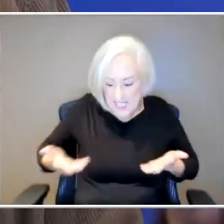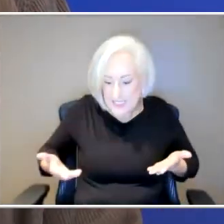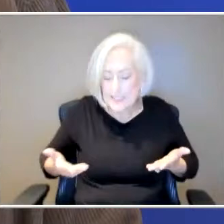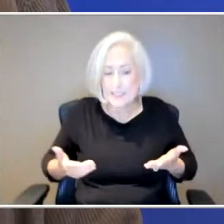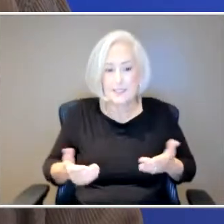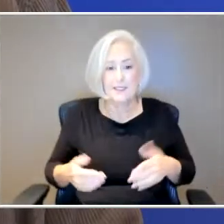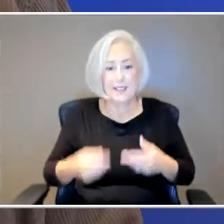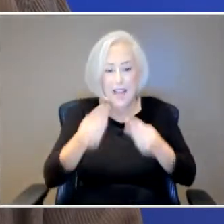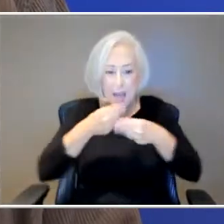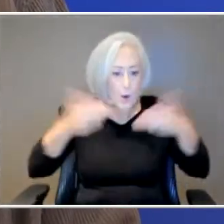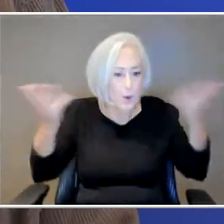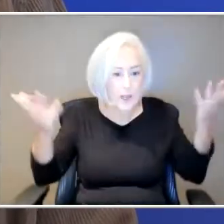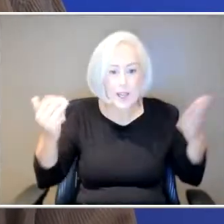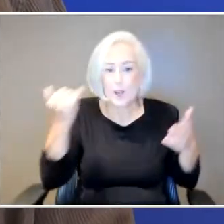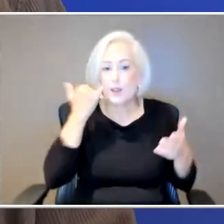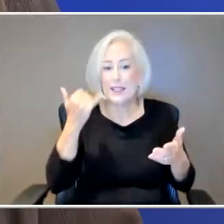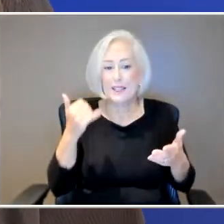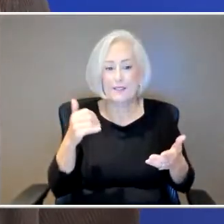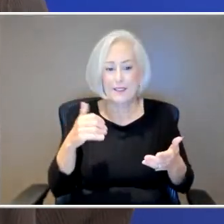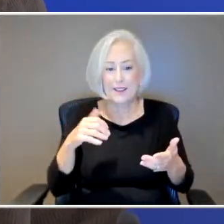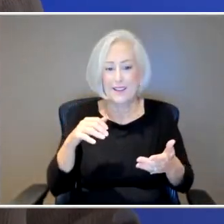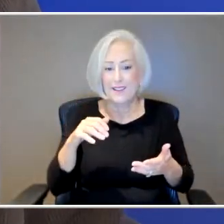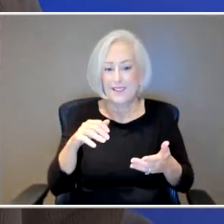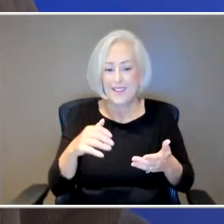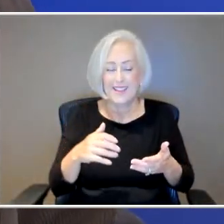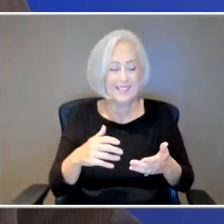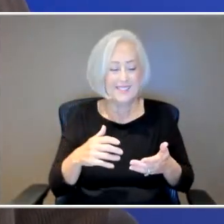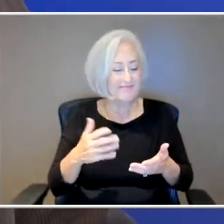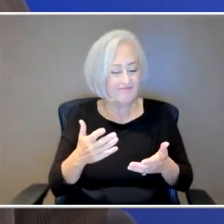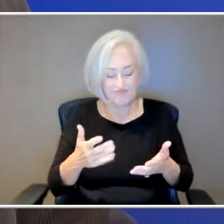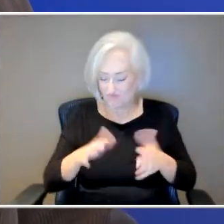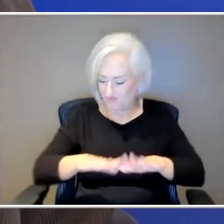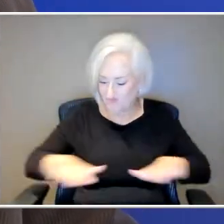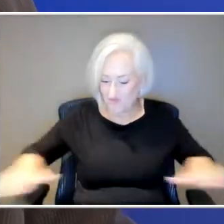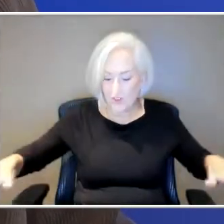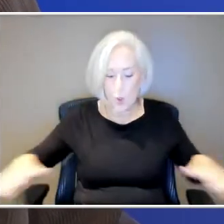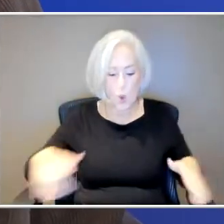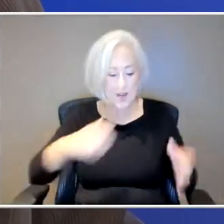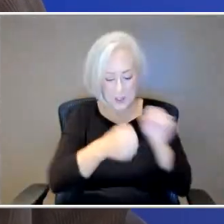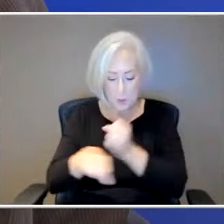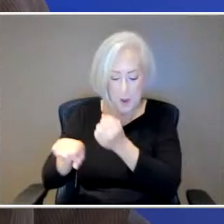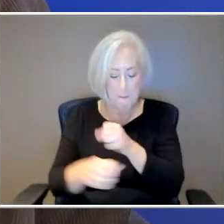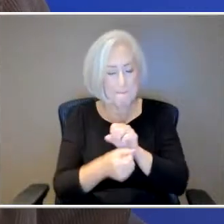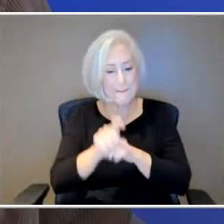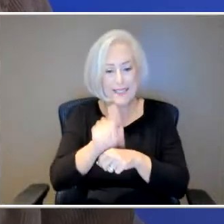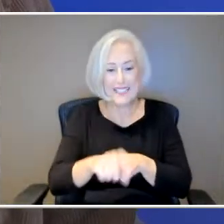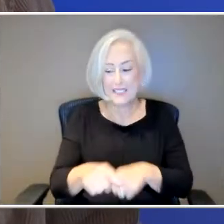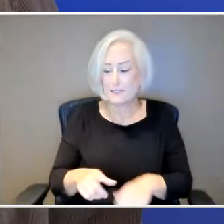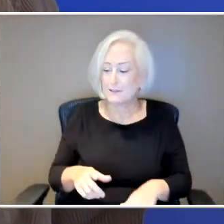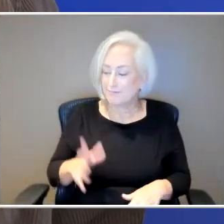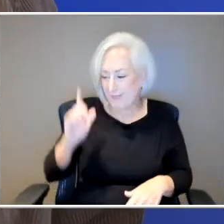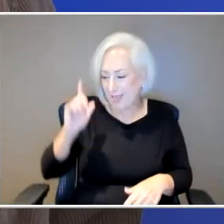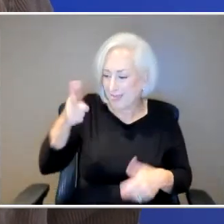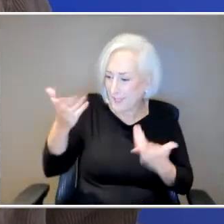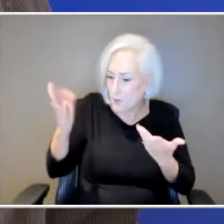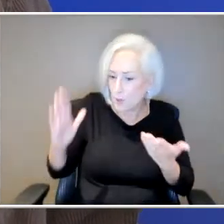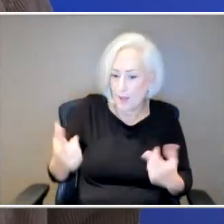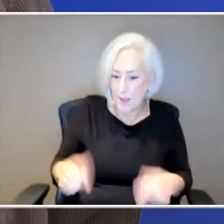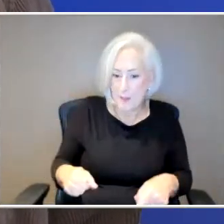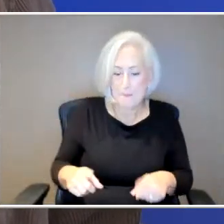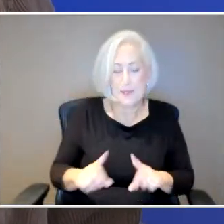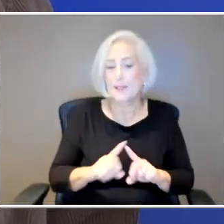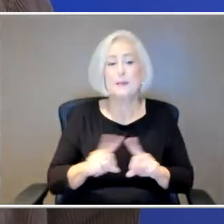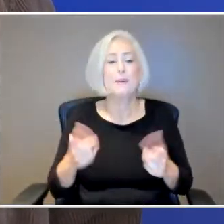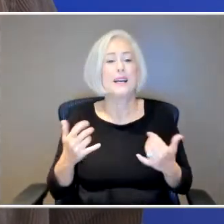swept? Scott will sweep it later. or you know, and I would say the hardest thing for me right now is that I can't taste, and what I